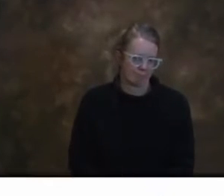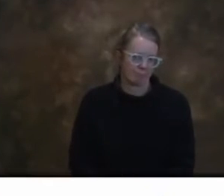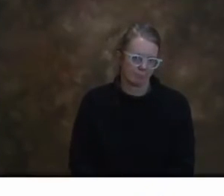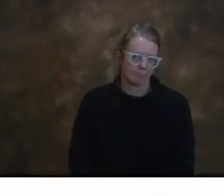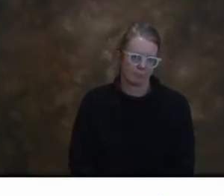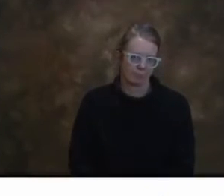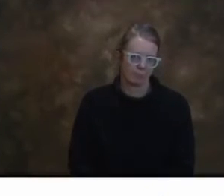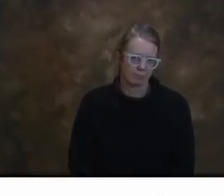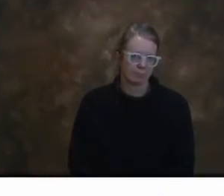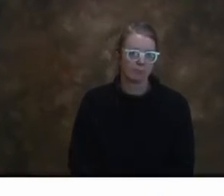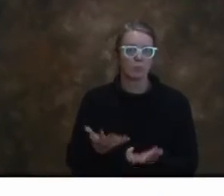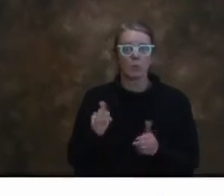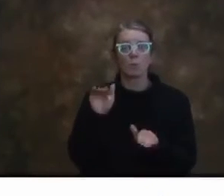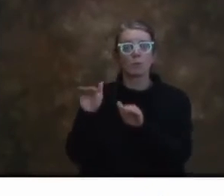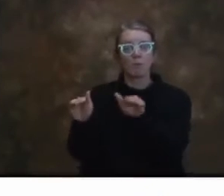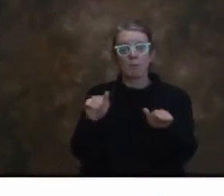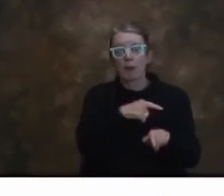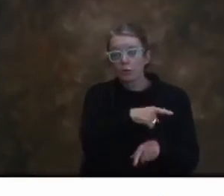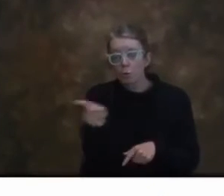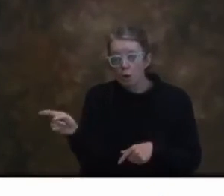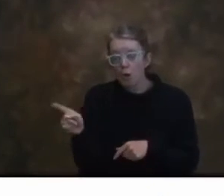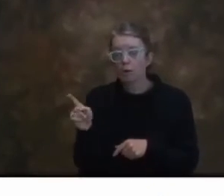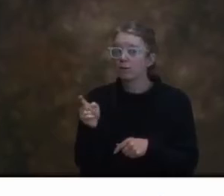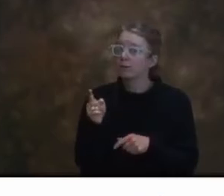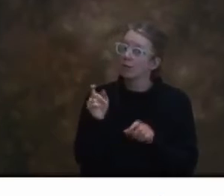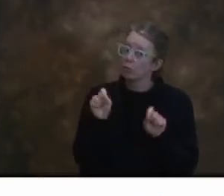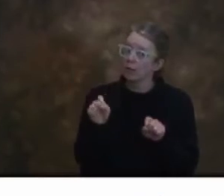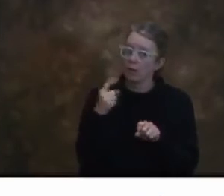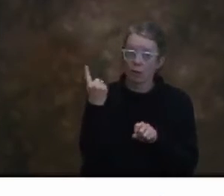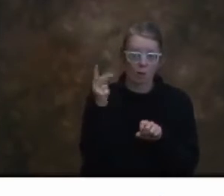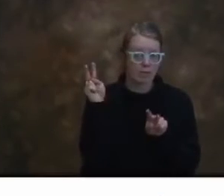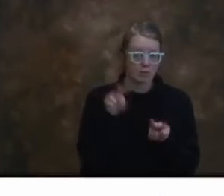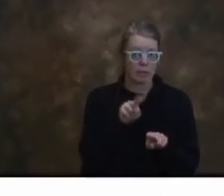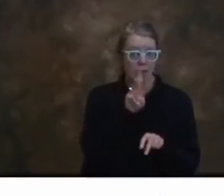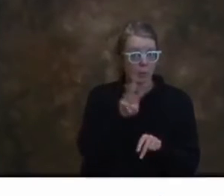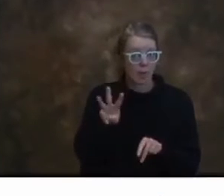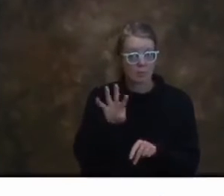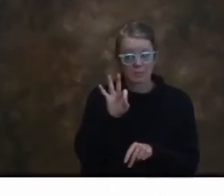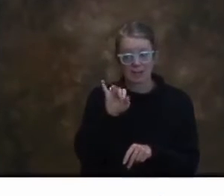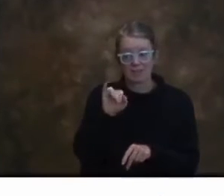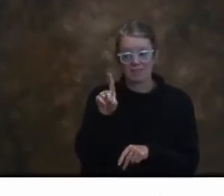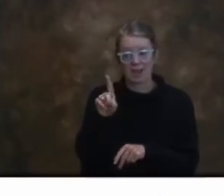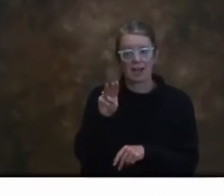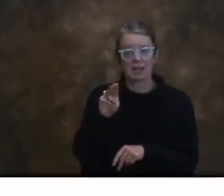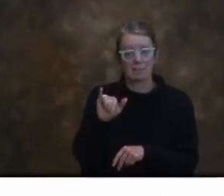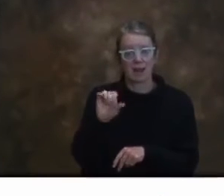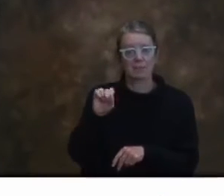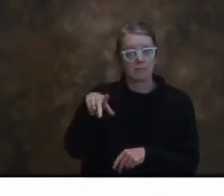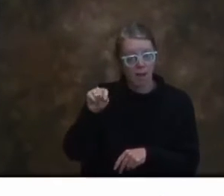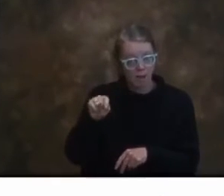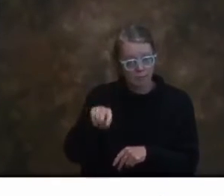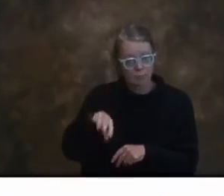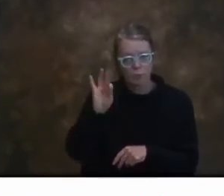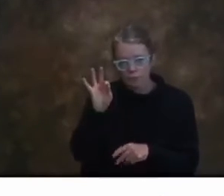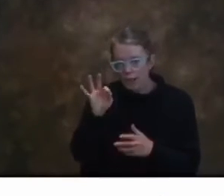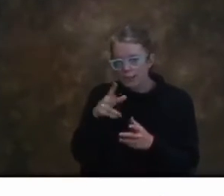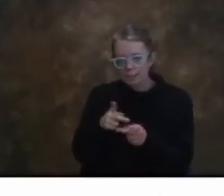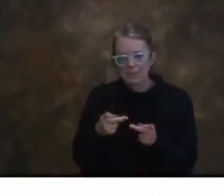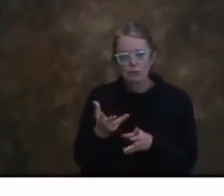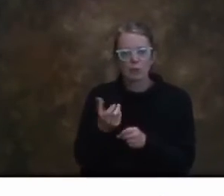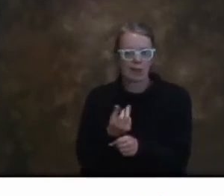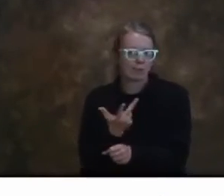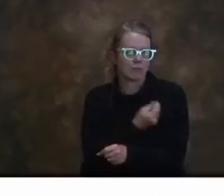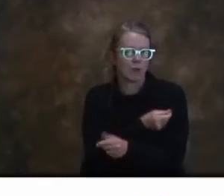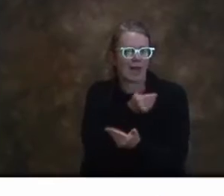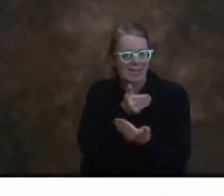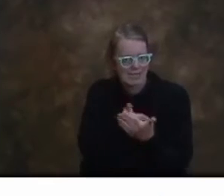And as a reminder, you can always check Find My Spot locator to find a vaccine provider near you if